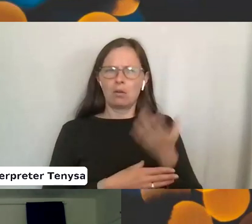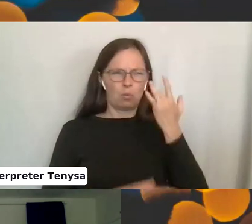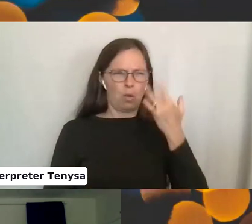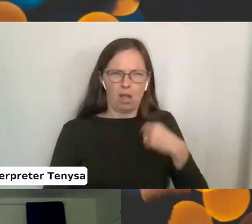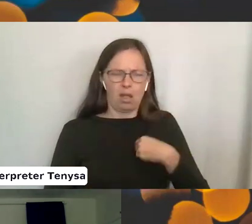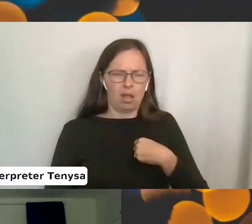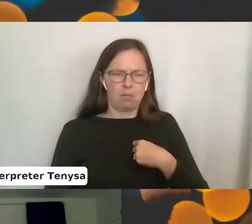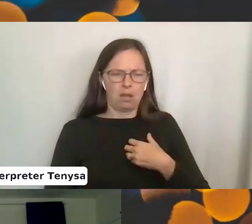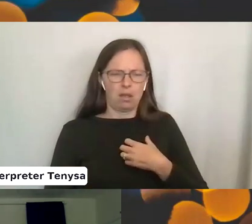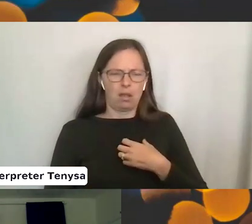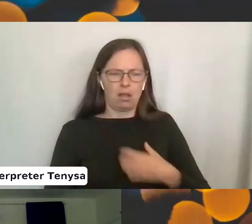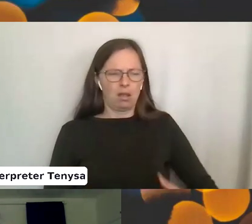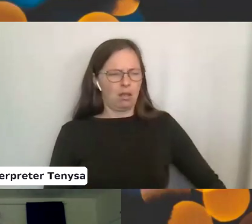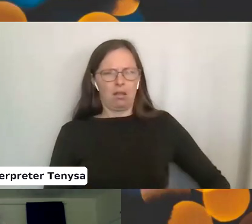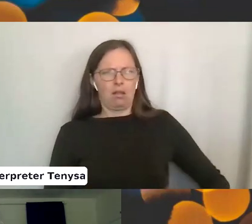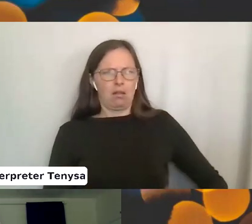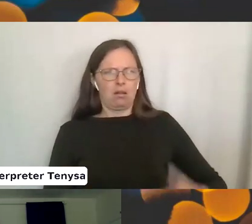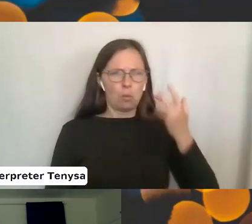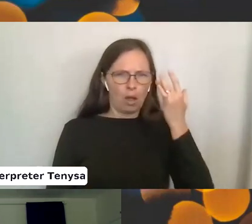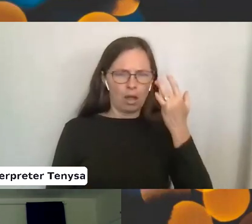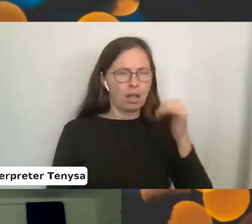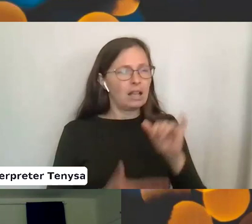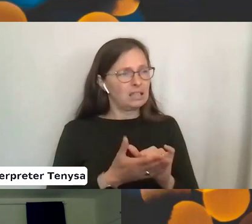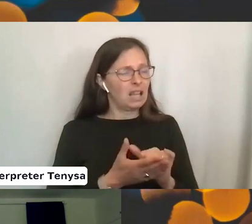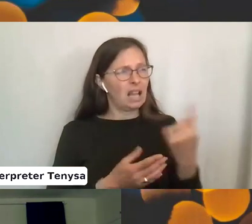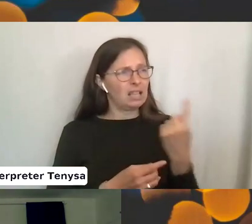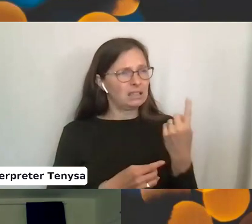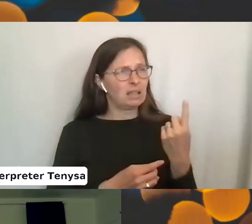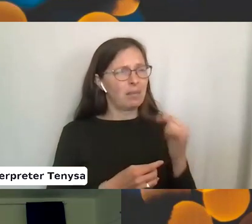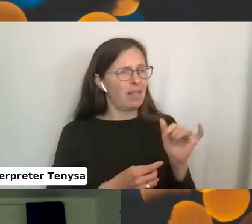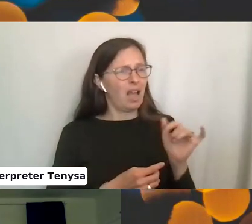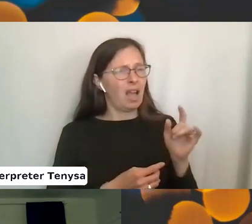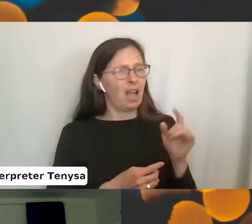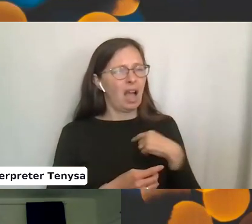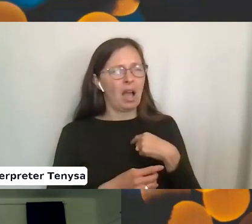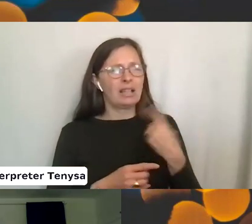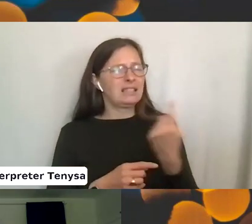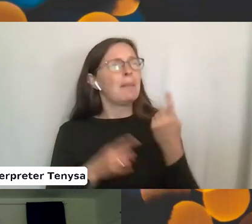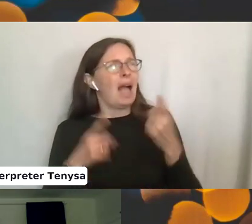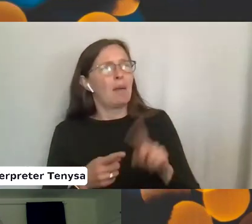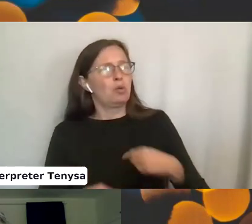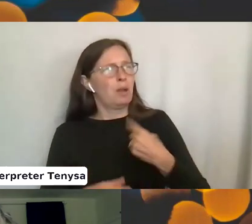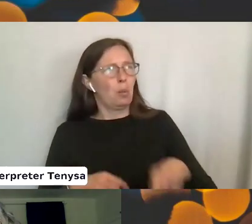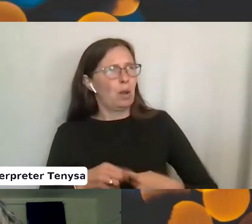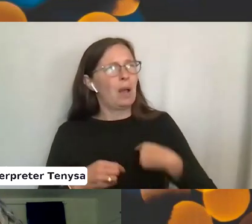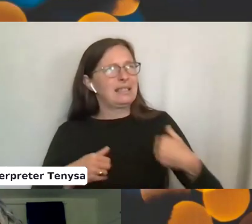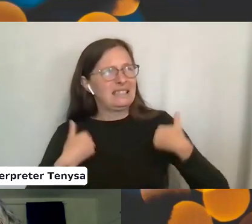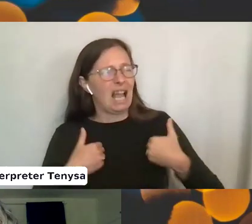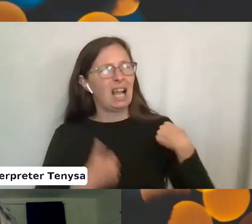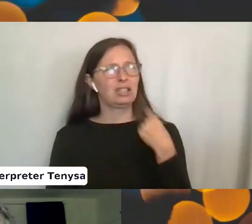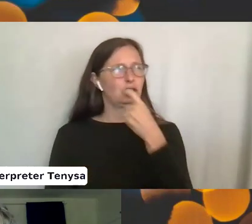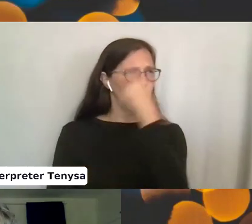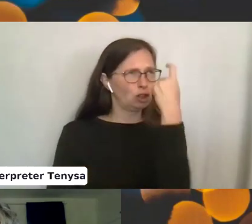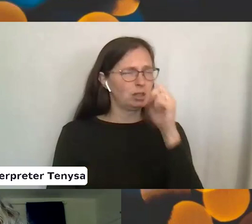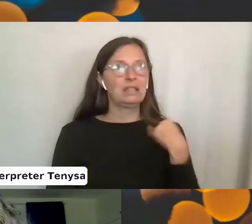because something like this happened when I was young and that person was a dick and I'm triggered, I'm traumatized, I'm triggered from my trauma? Or is it because I'm